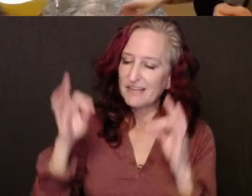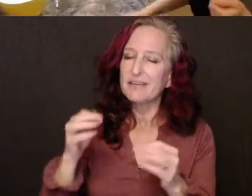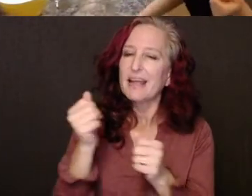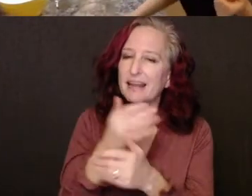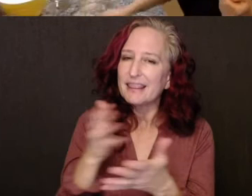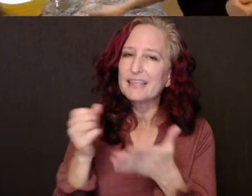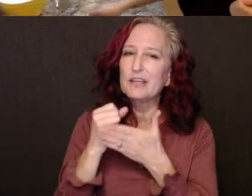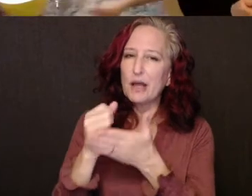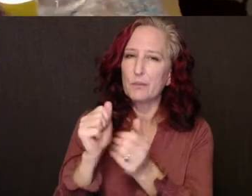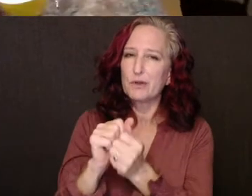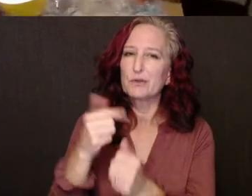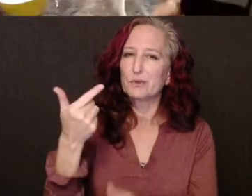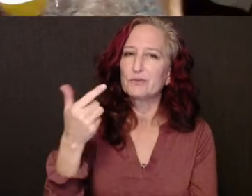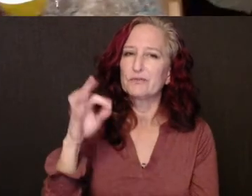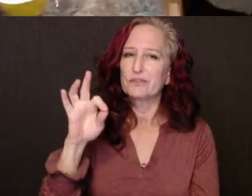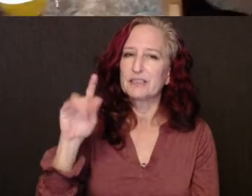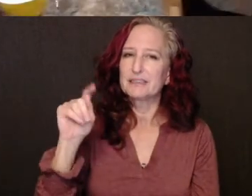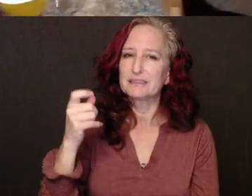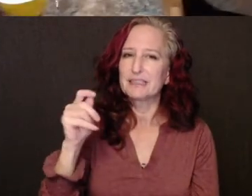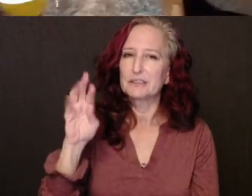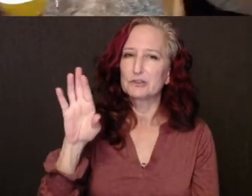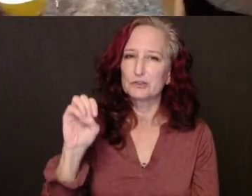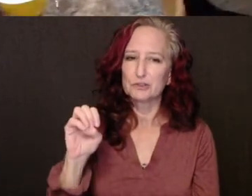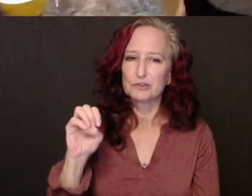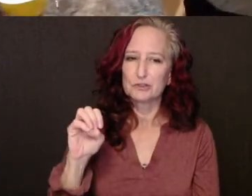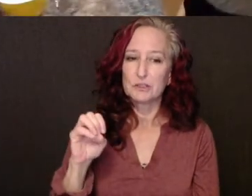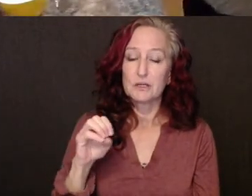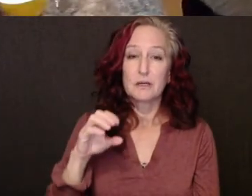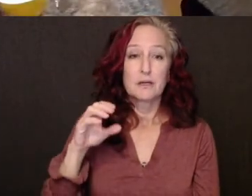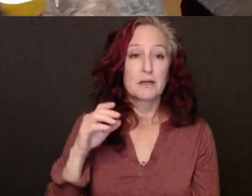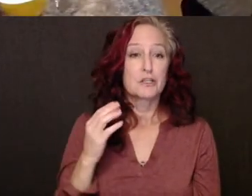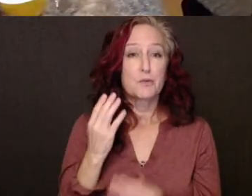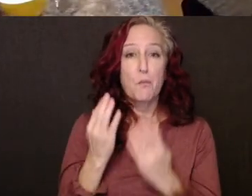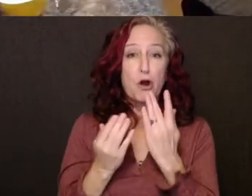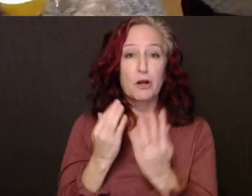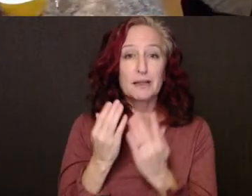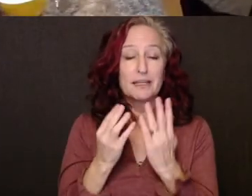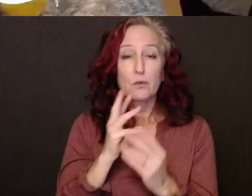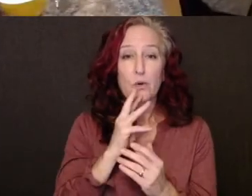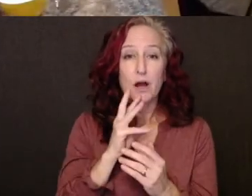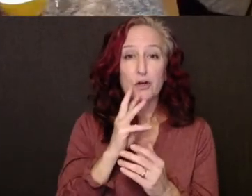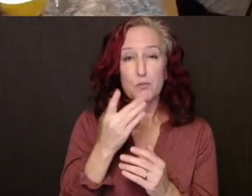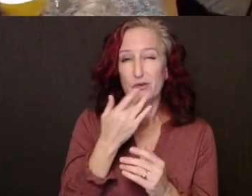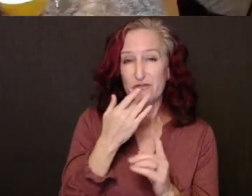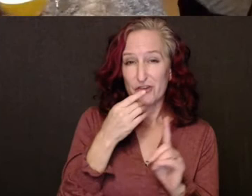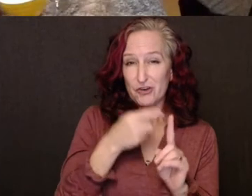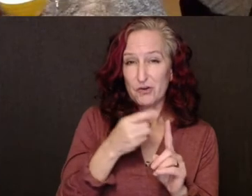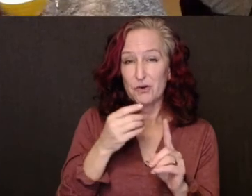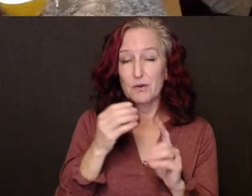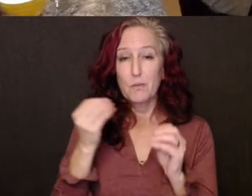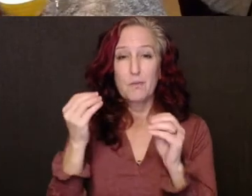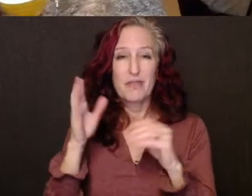would you recommend definitely using sparkling water when using gluten-free flour to get a better texture?